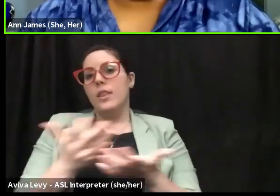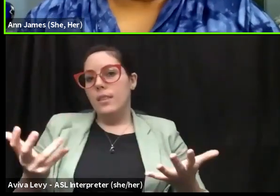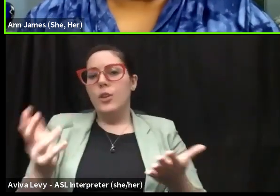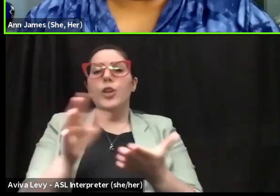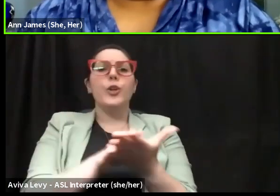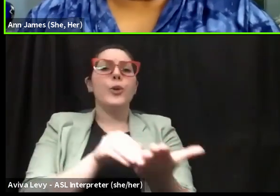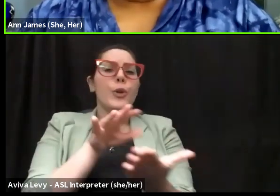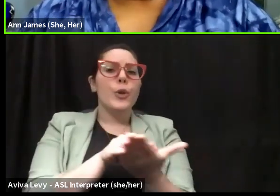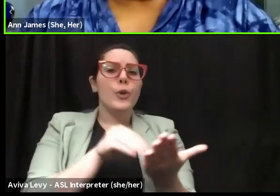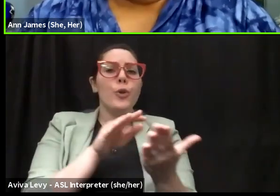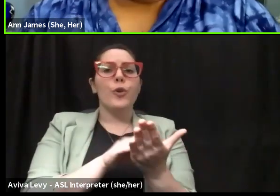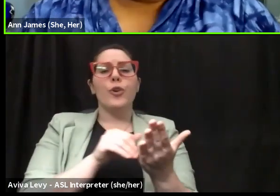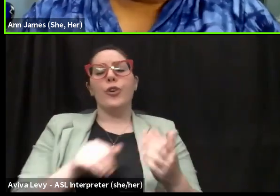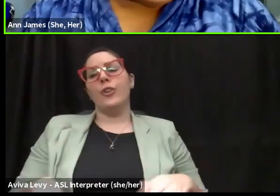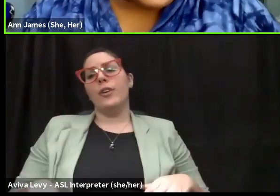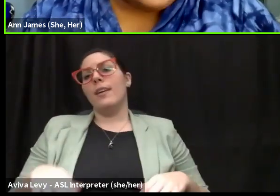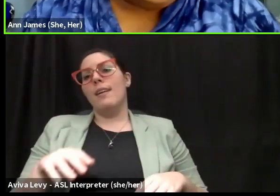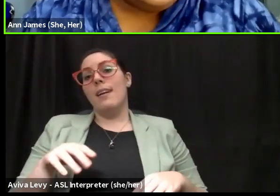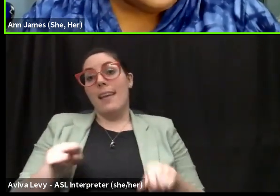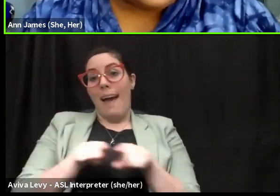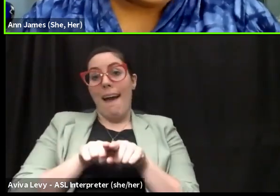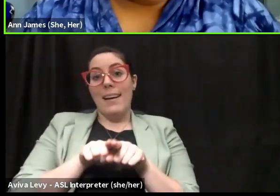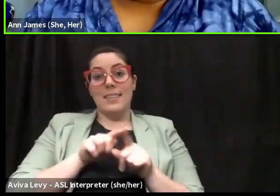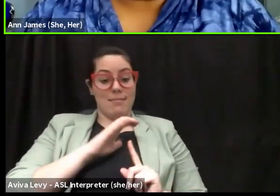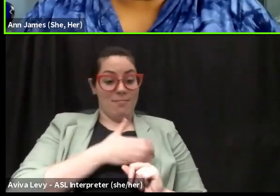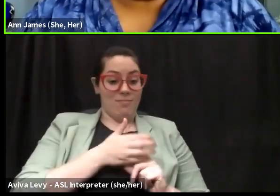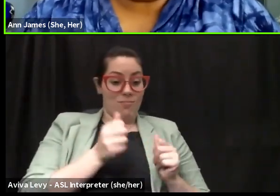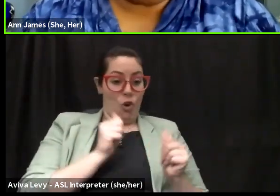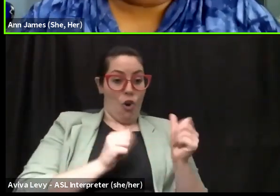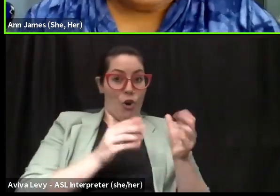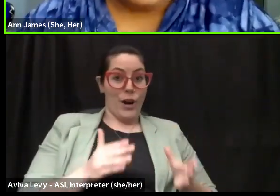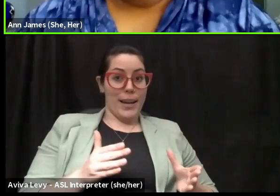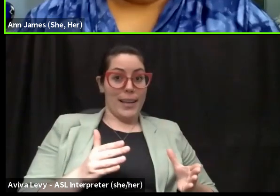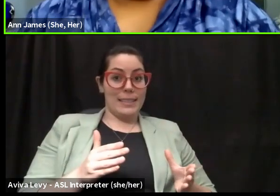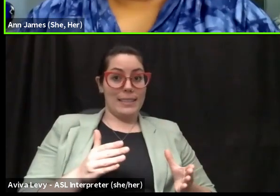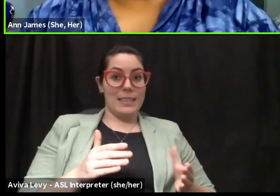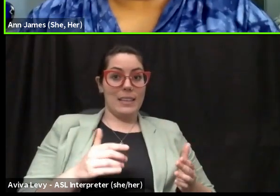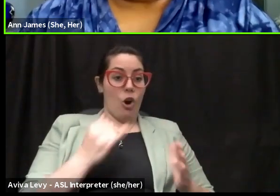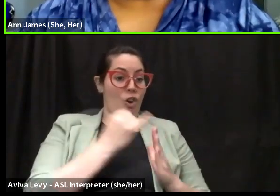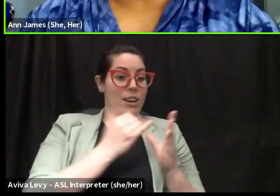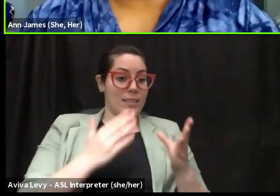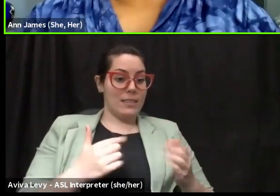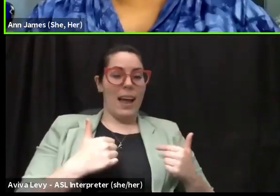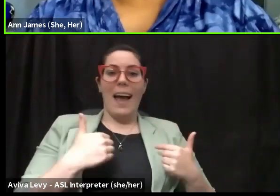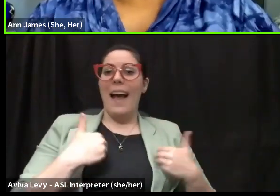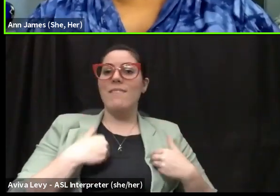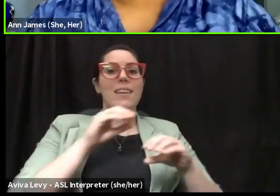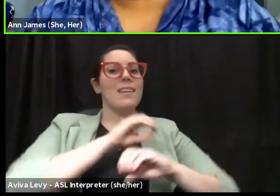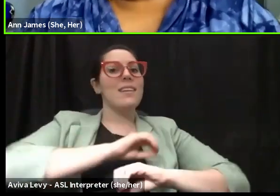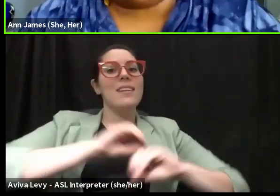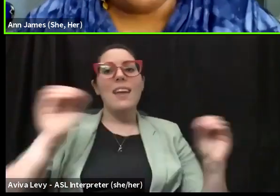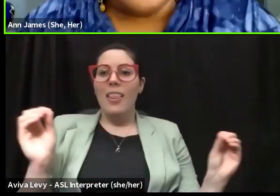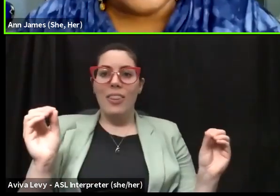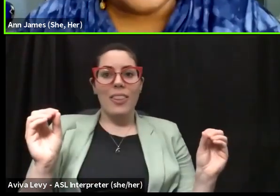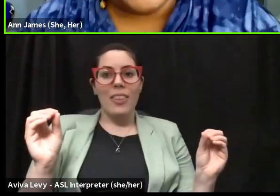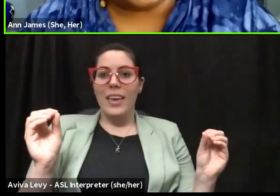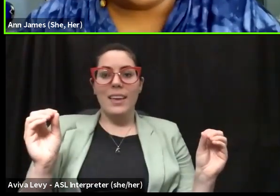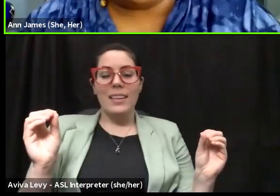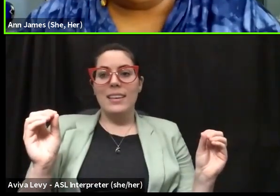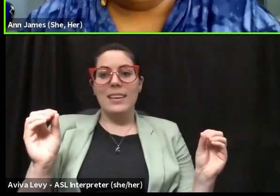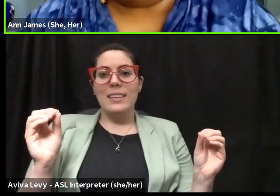things. And then as an artist, I have nothing that stops me from wanting to share